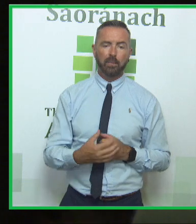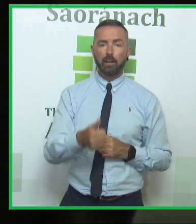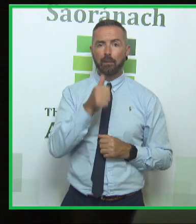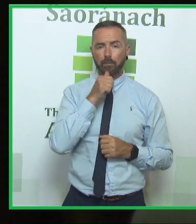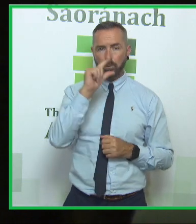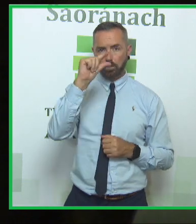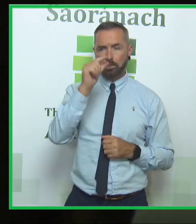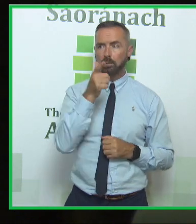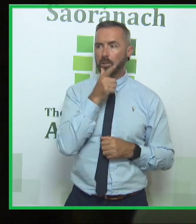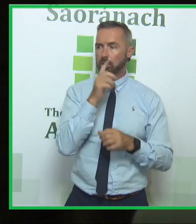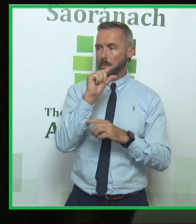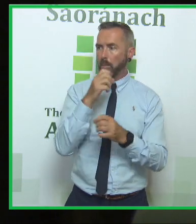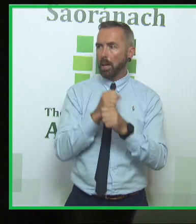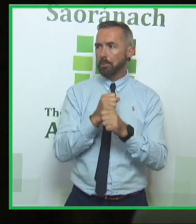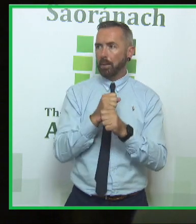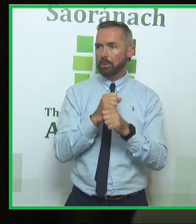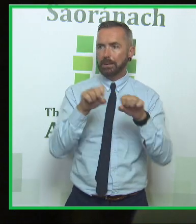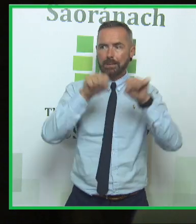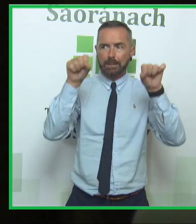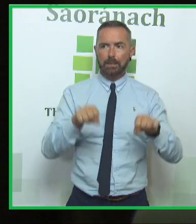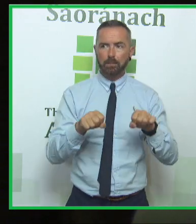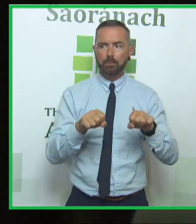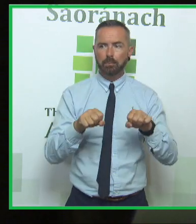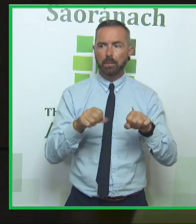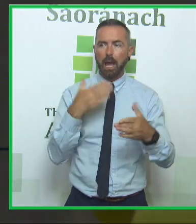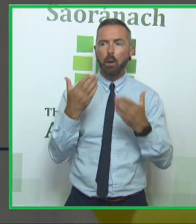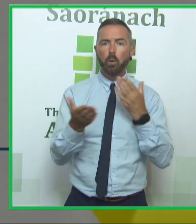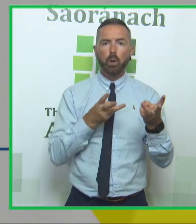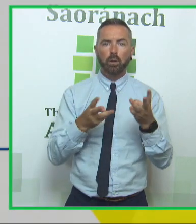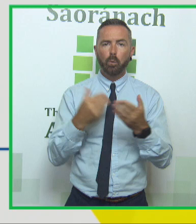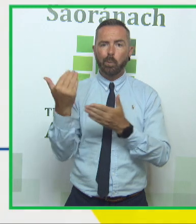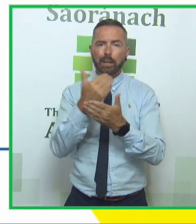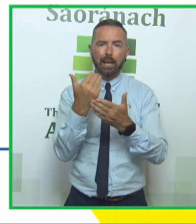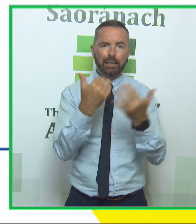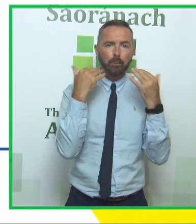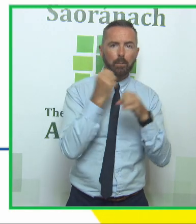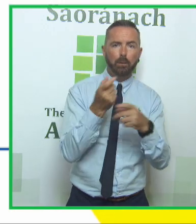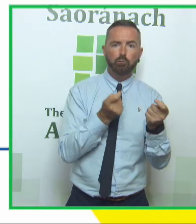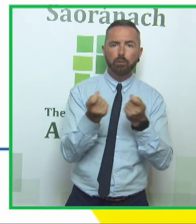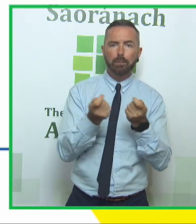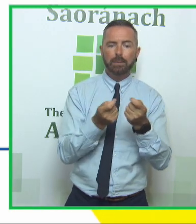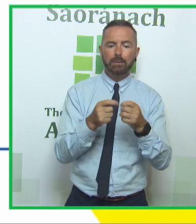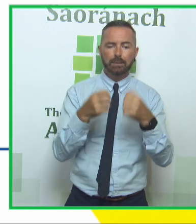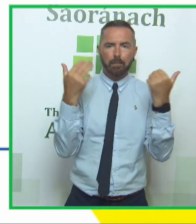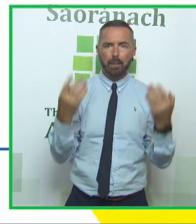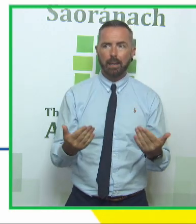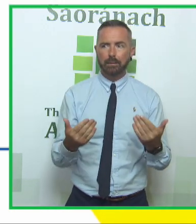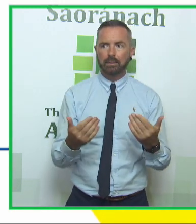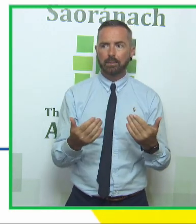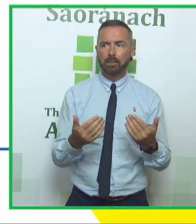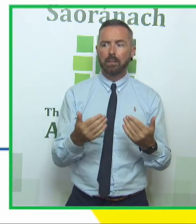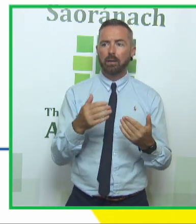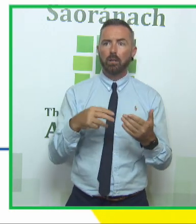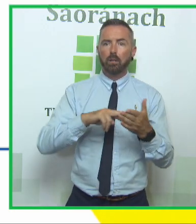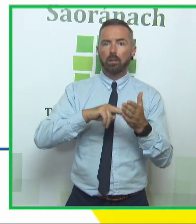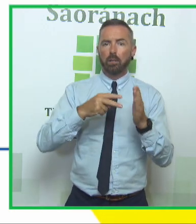system. The National Drug Treatment Reporting System collects the data on treatment demand. Under the current National Drug Strategy, there's a requirement